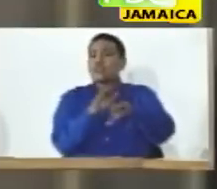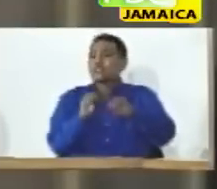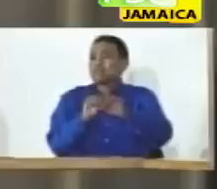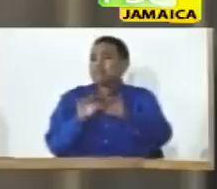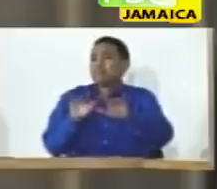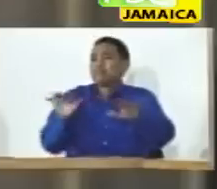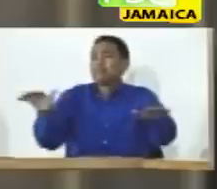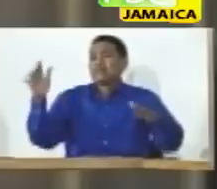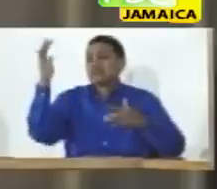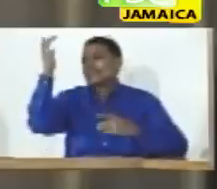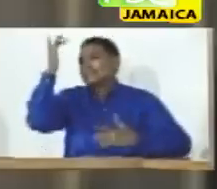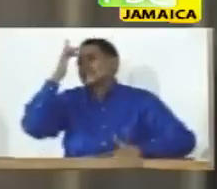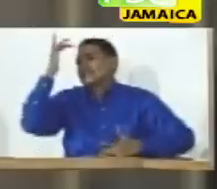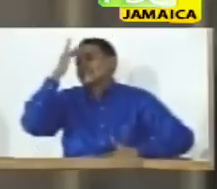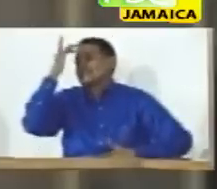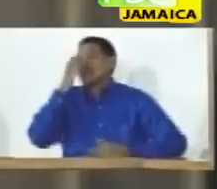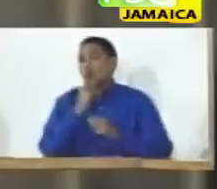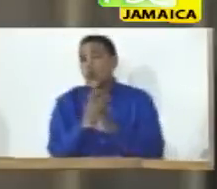diseases.